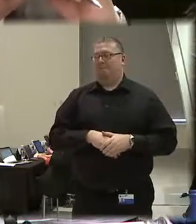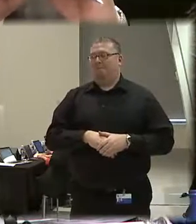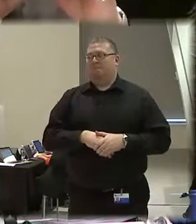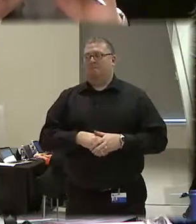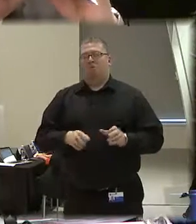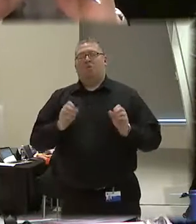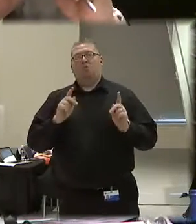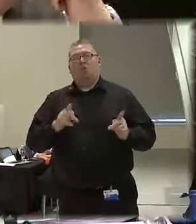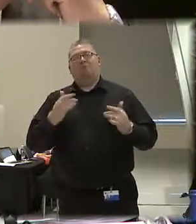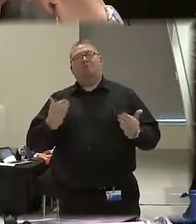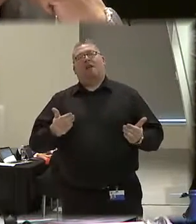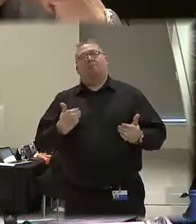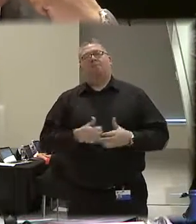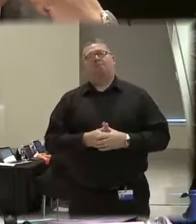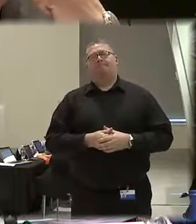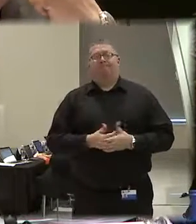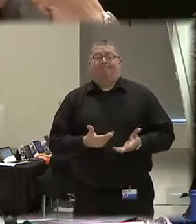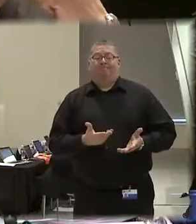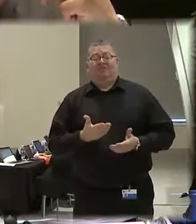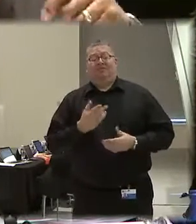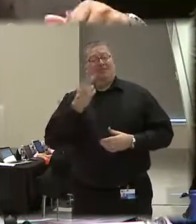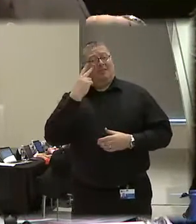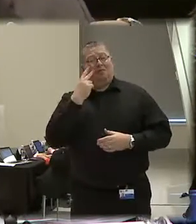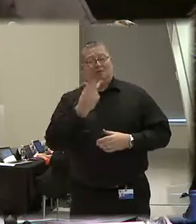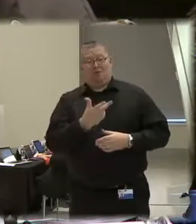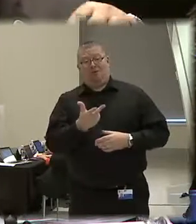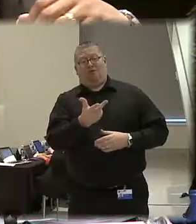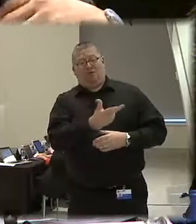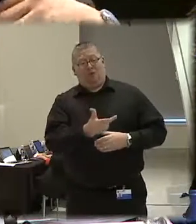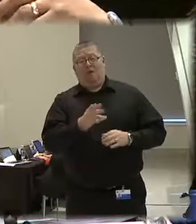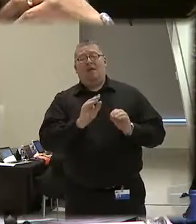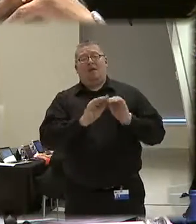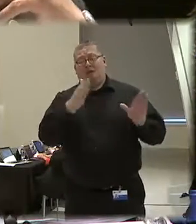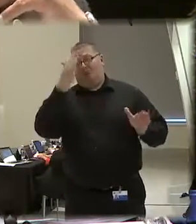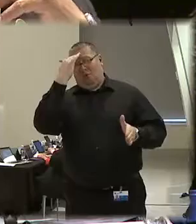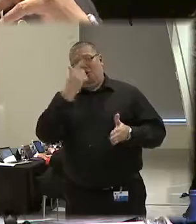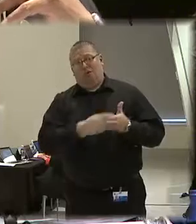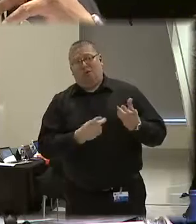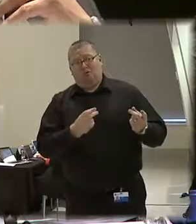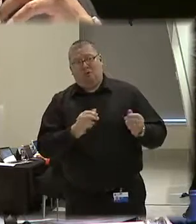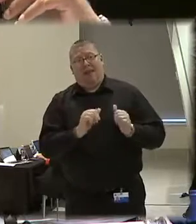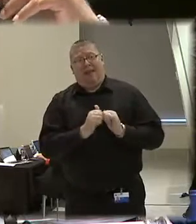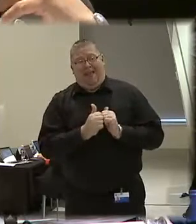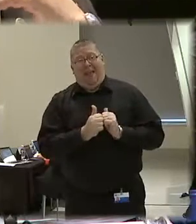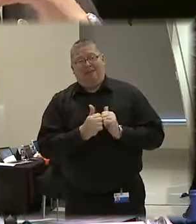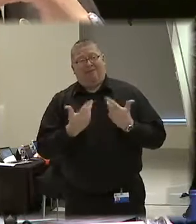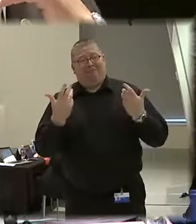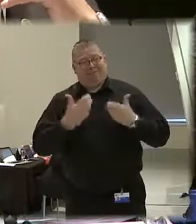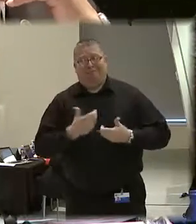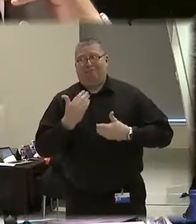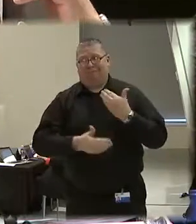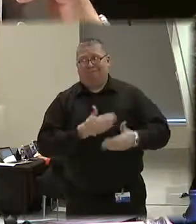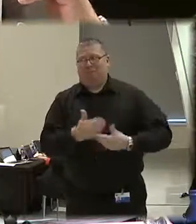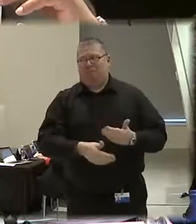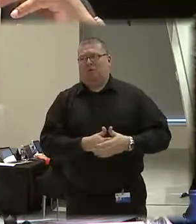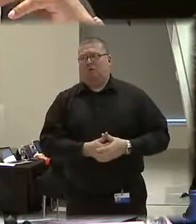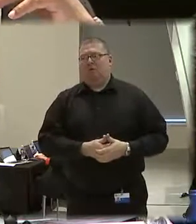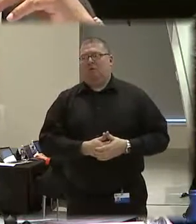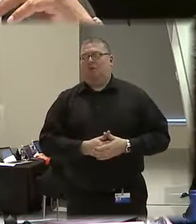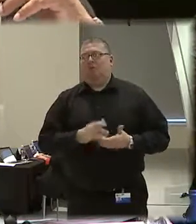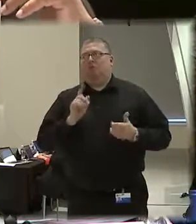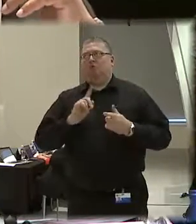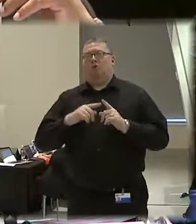Okay, and so here it is. Look, you three clearly know what to do and how to do it, to the